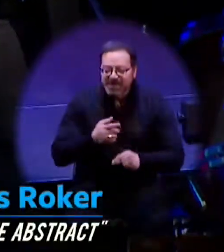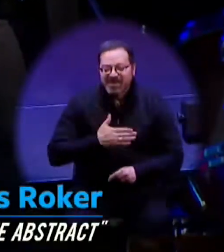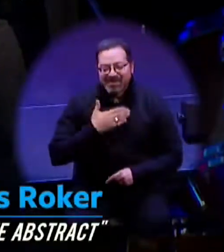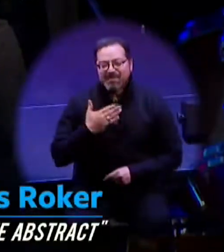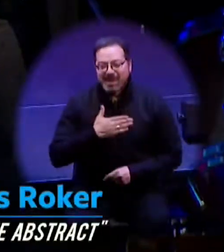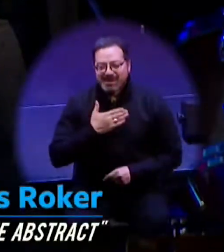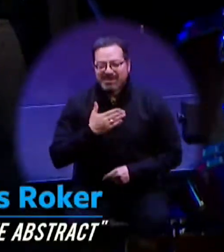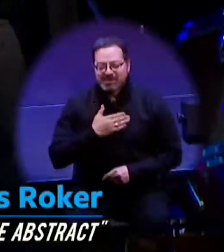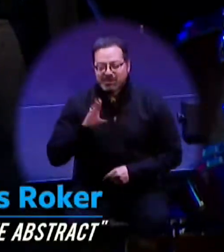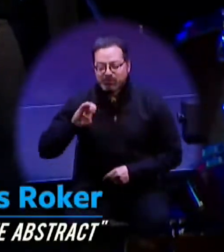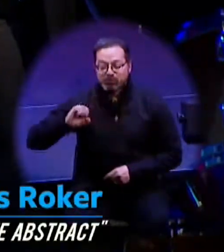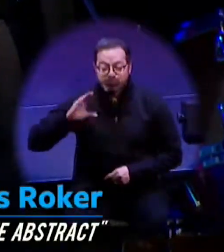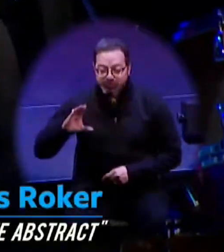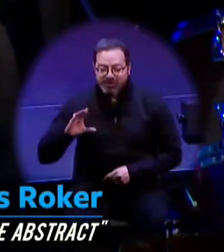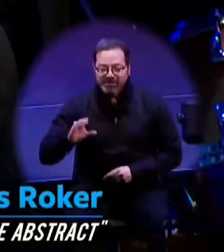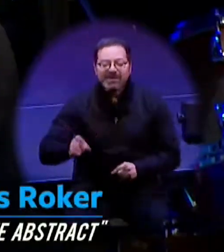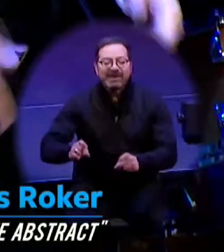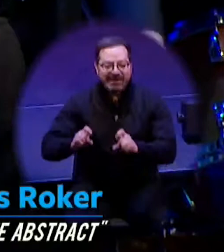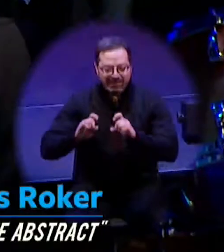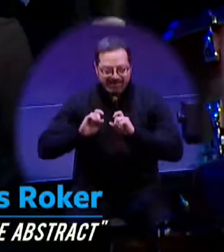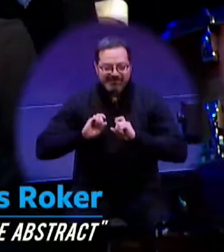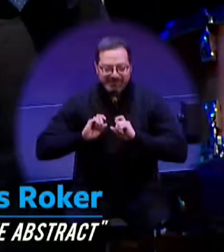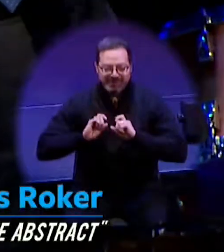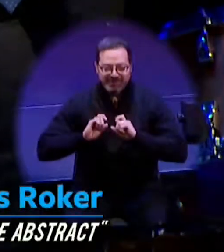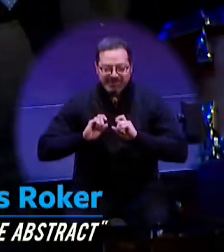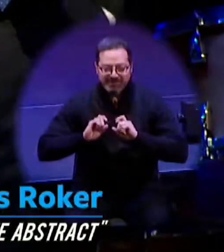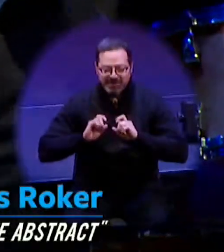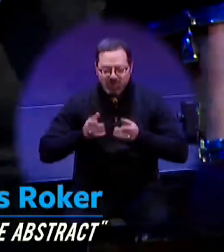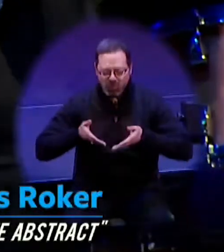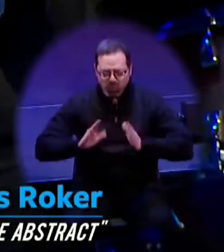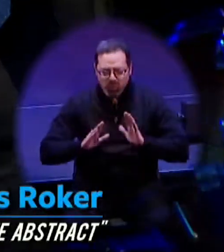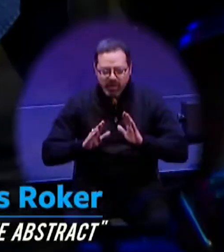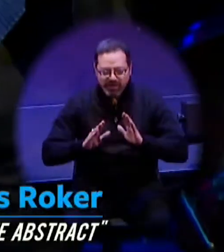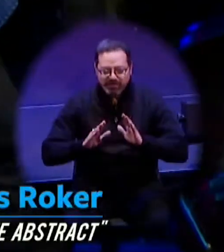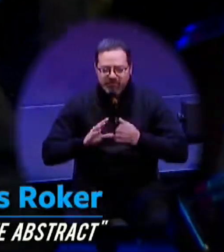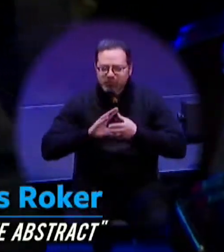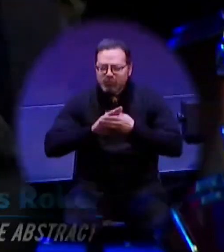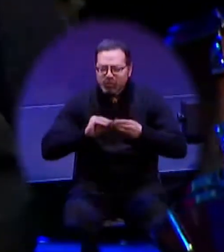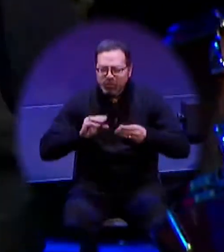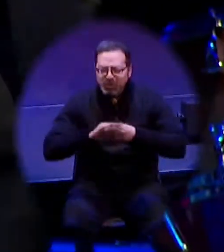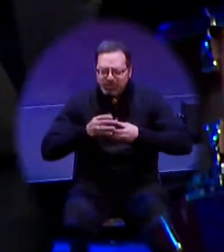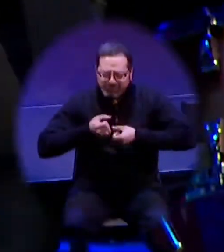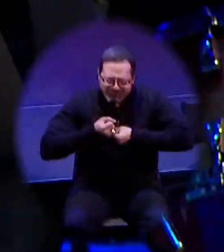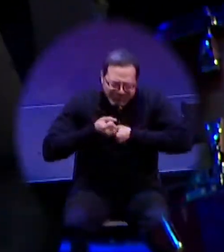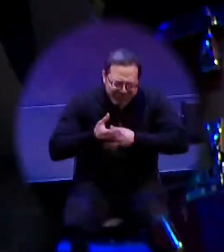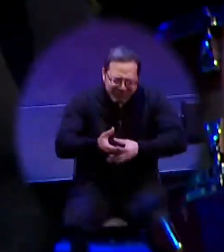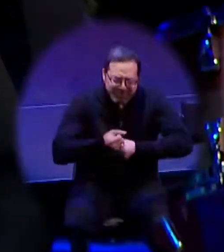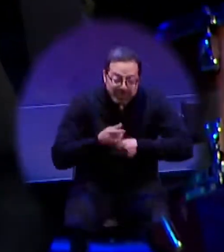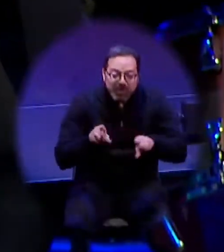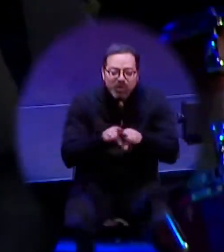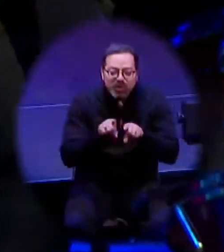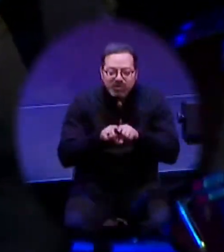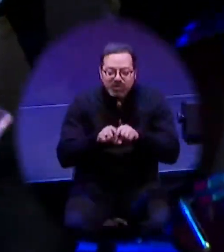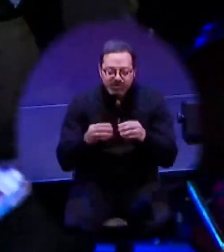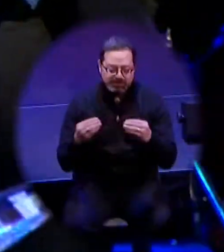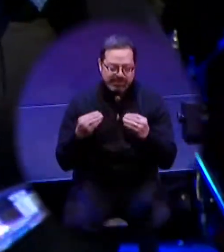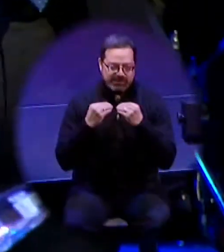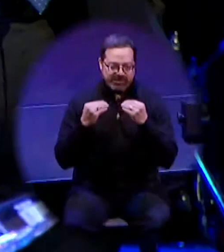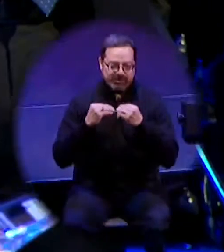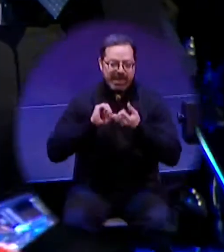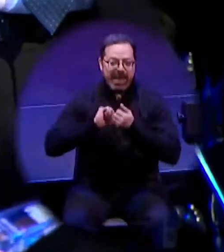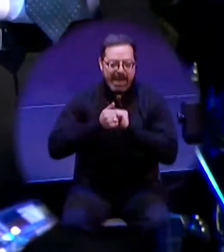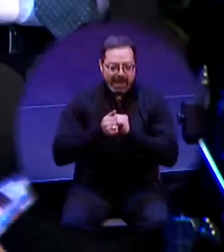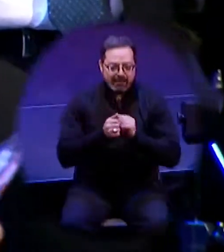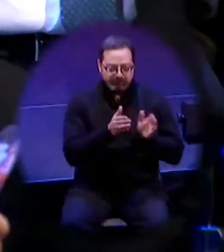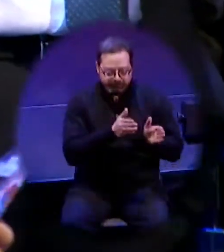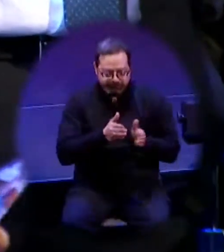that Brick has given me a platform to tell the story, and also to teach me how to tell